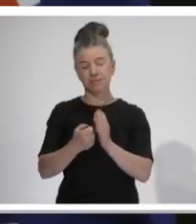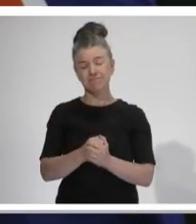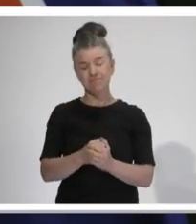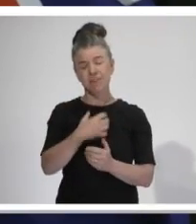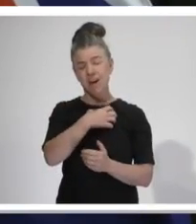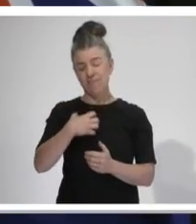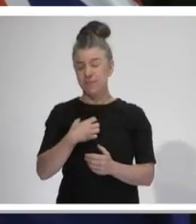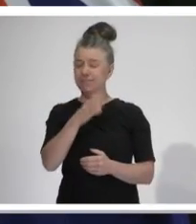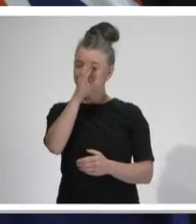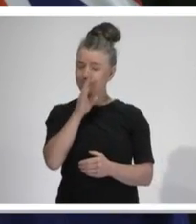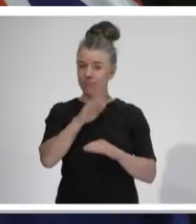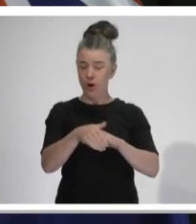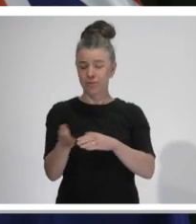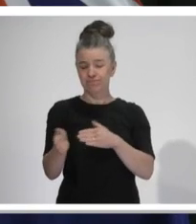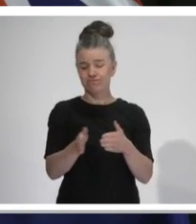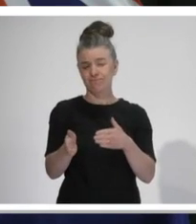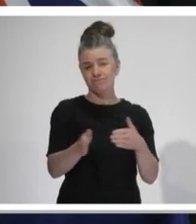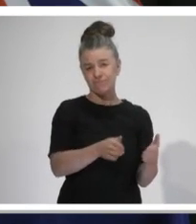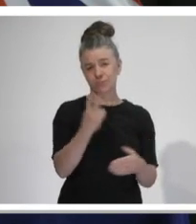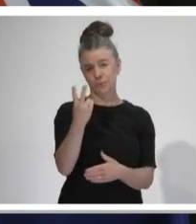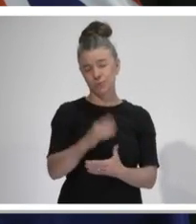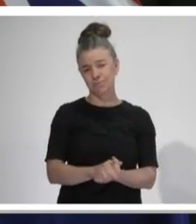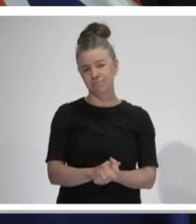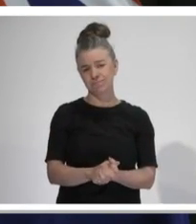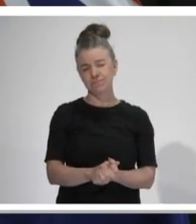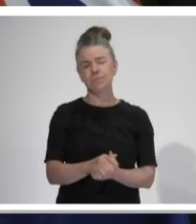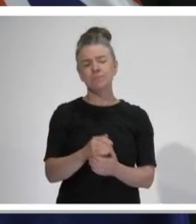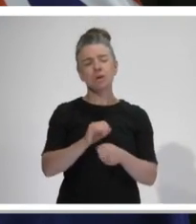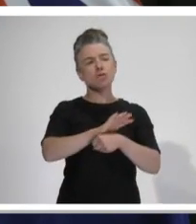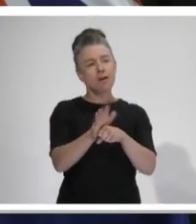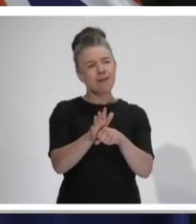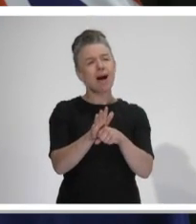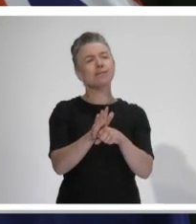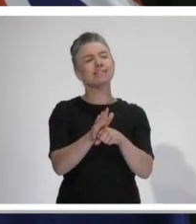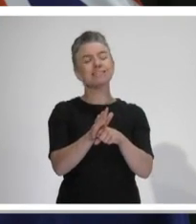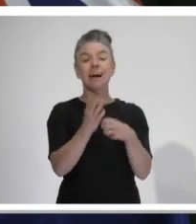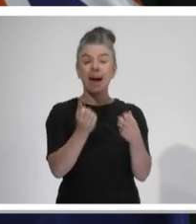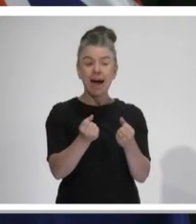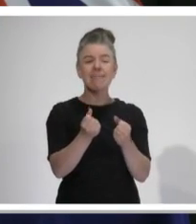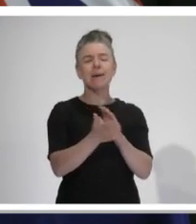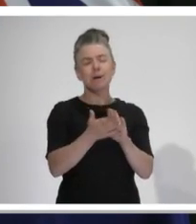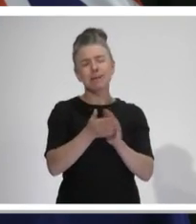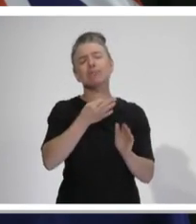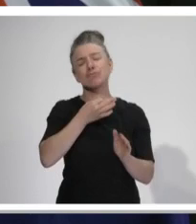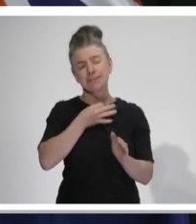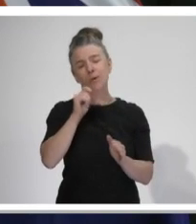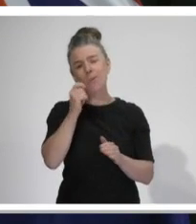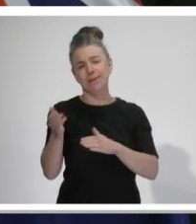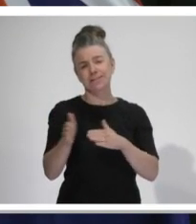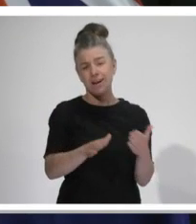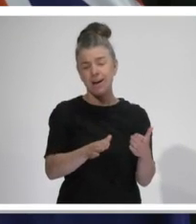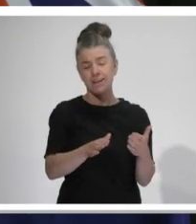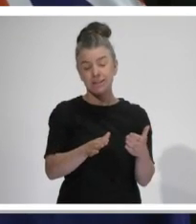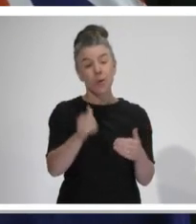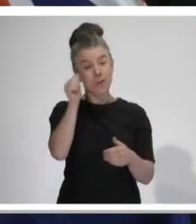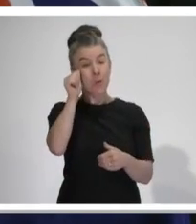of these further deaths. The fact that we knew we would lose some New Zealanders to COVID-19 doesn't lessen the shock or the sadness